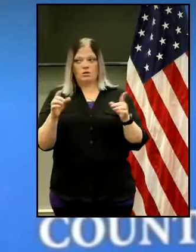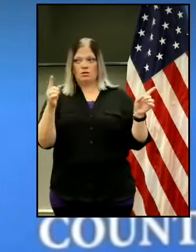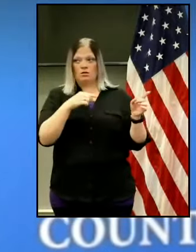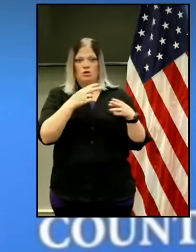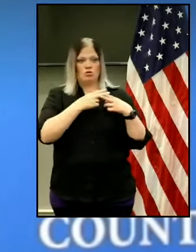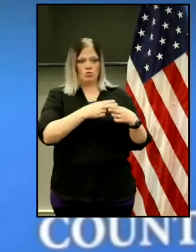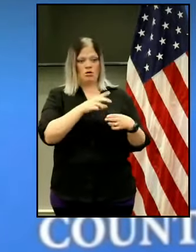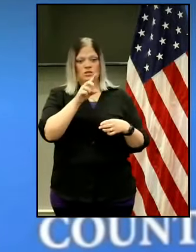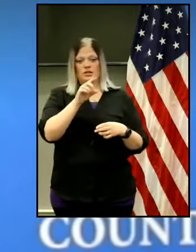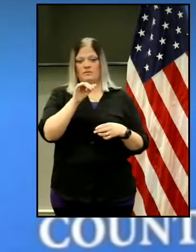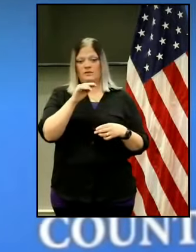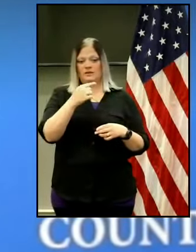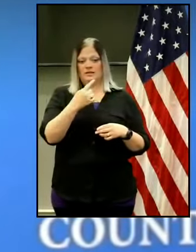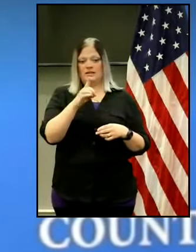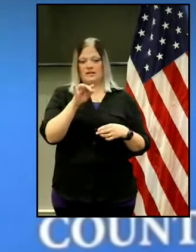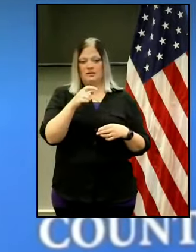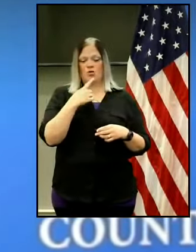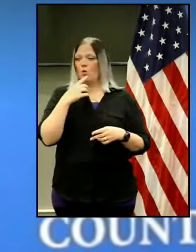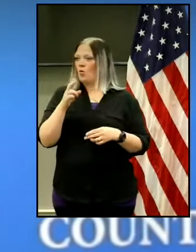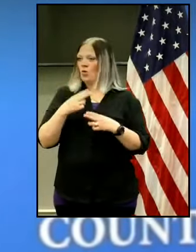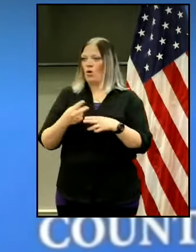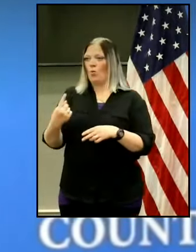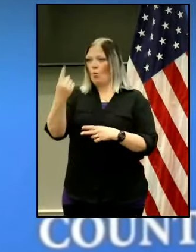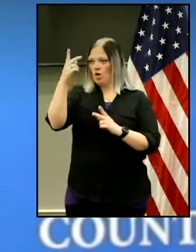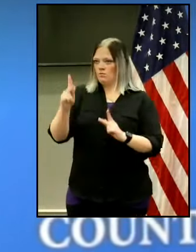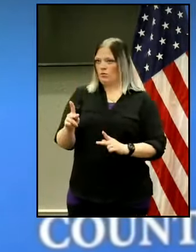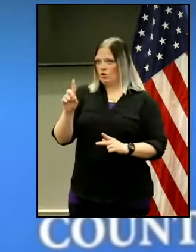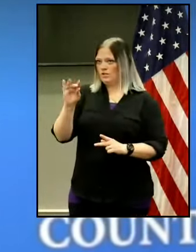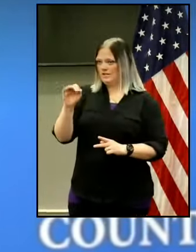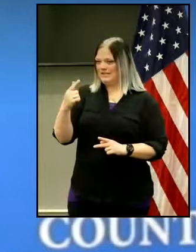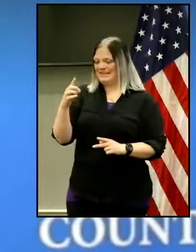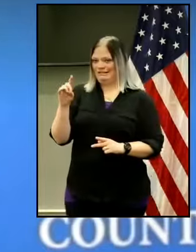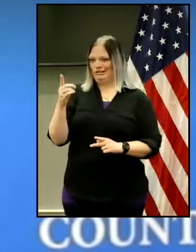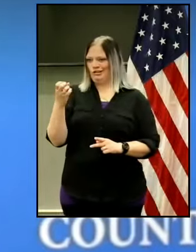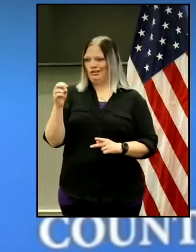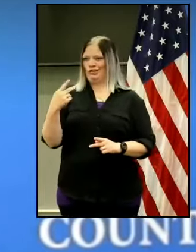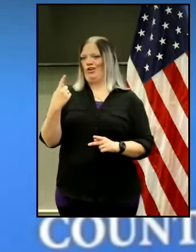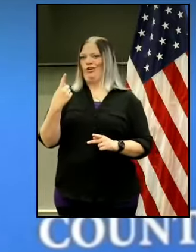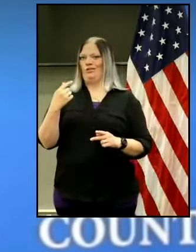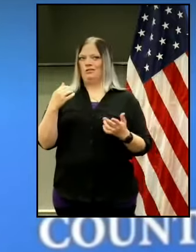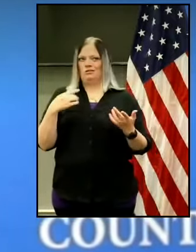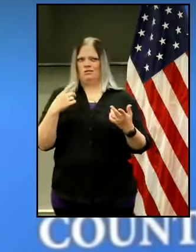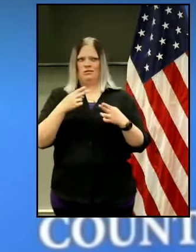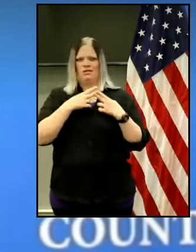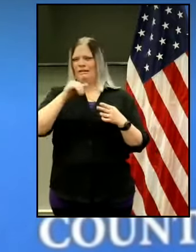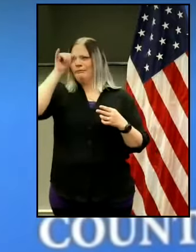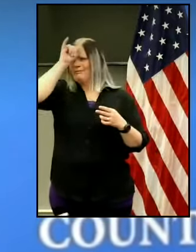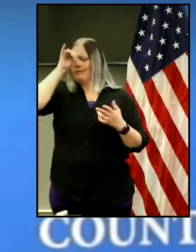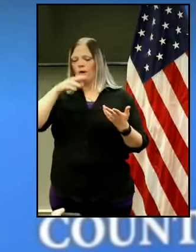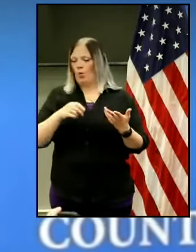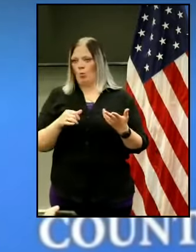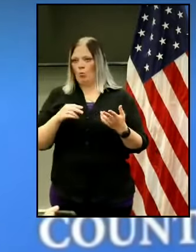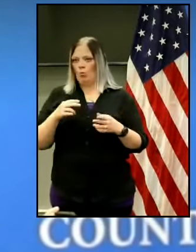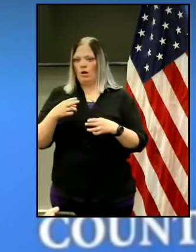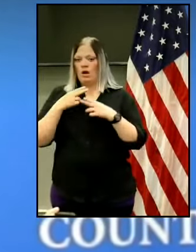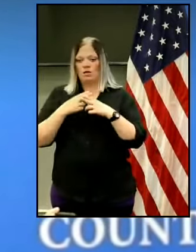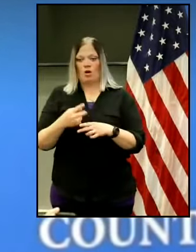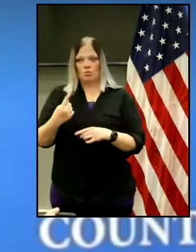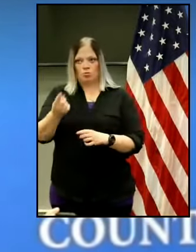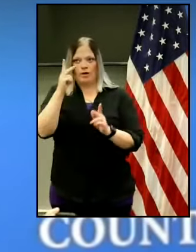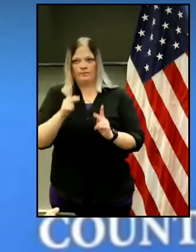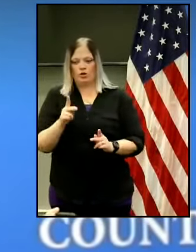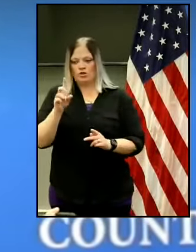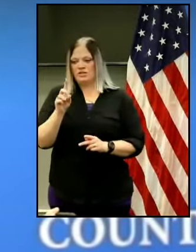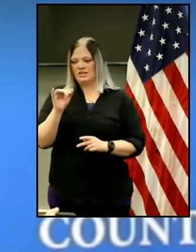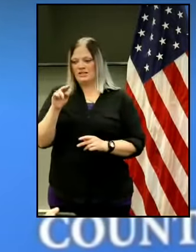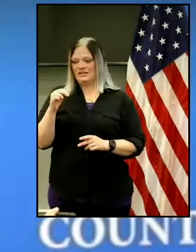ding-dong. no, I called one person a ding-dong. Okay. I had no problem. He said they call them ding-dongs. I called one person a ding-dong.